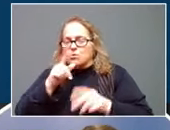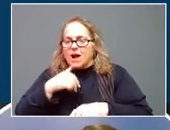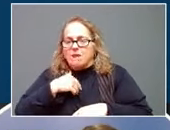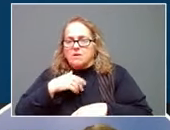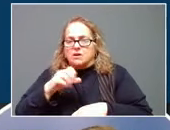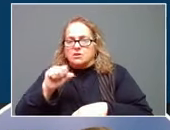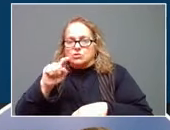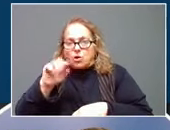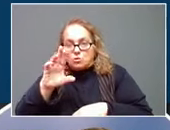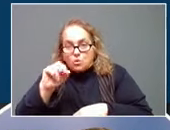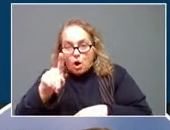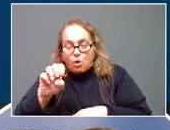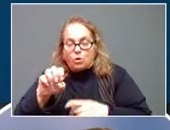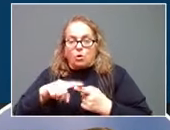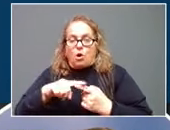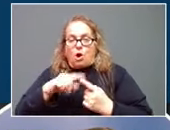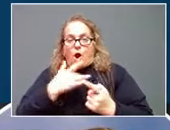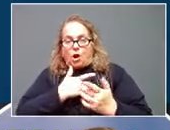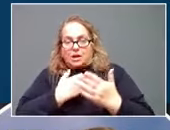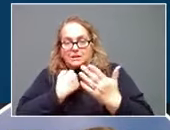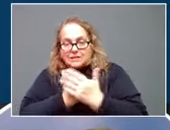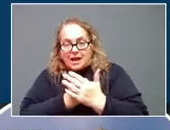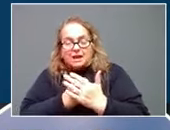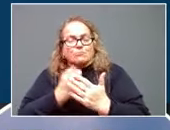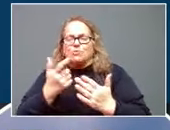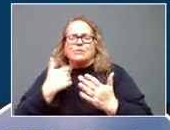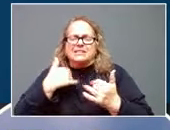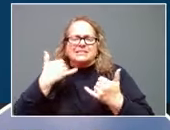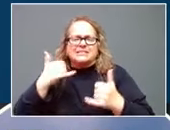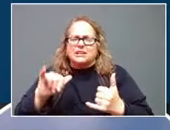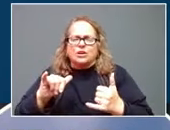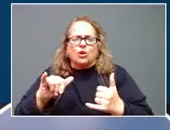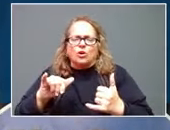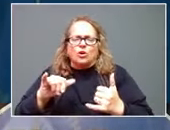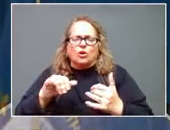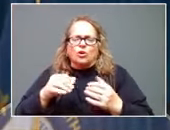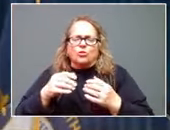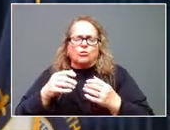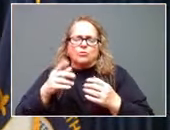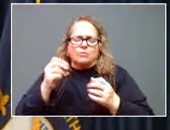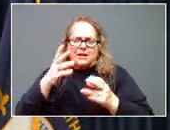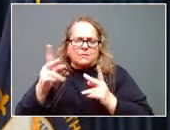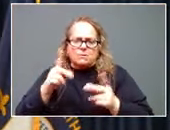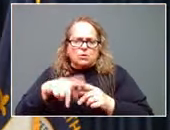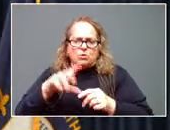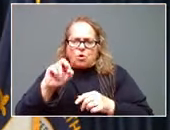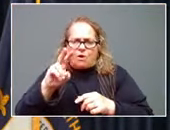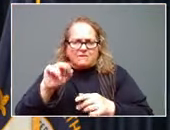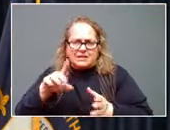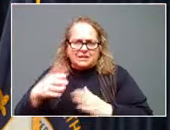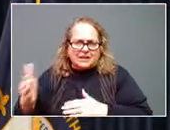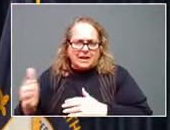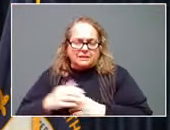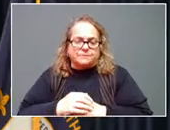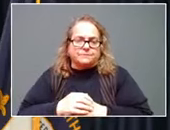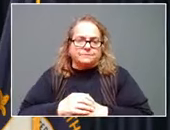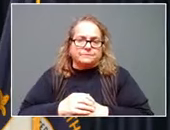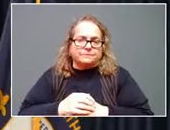and we're still losing a lot of people to COVID. Debbie Yetter, Courier-Journal.